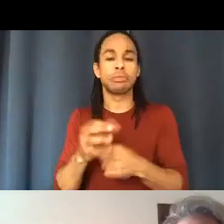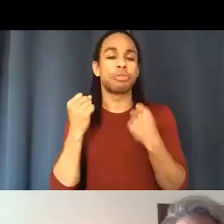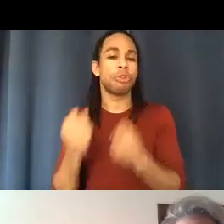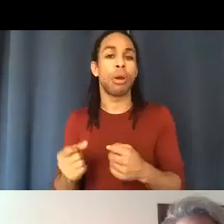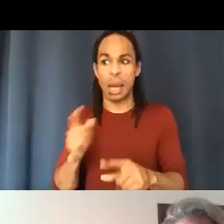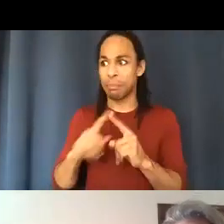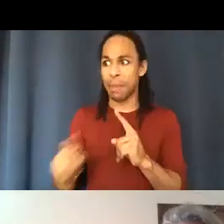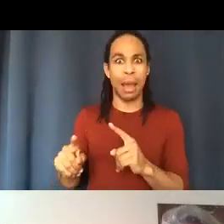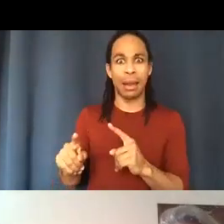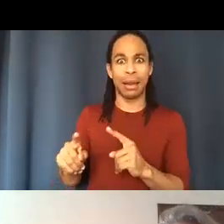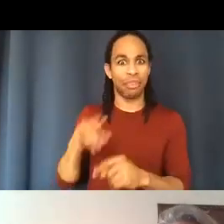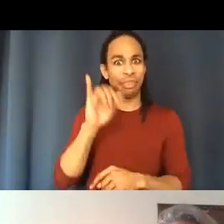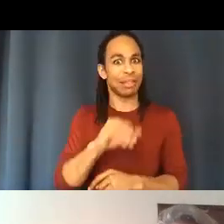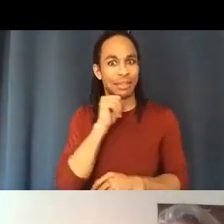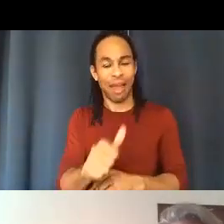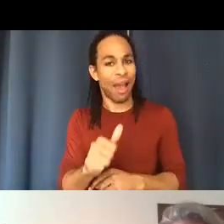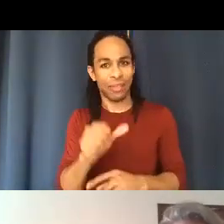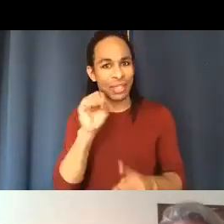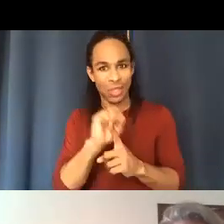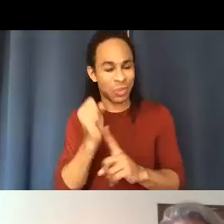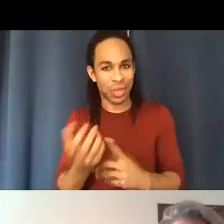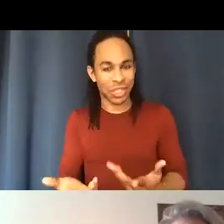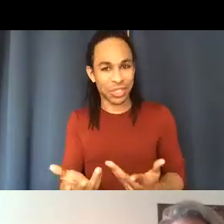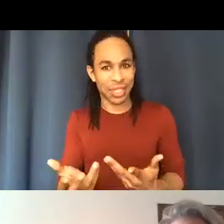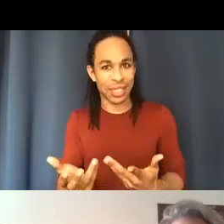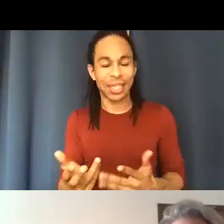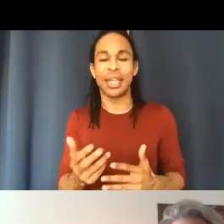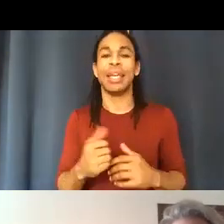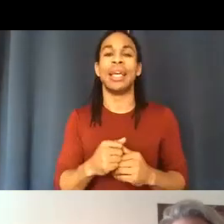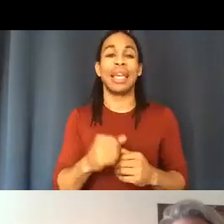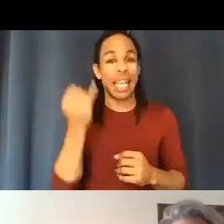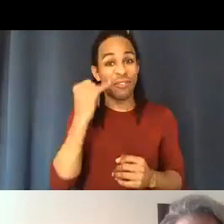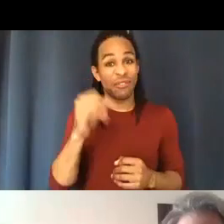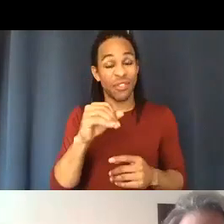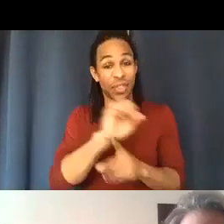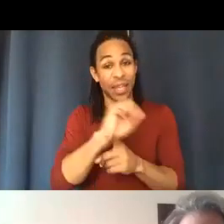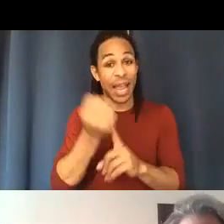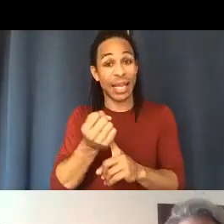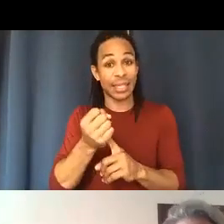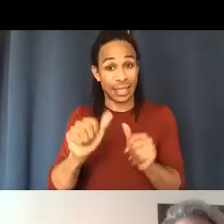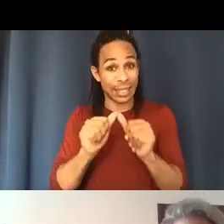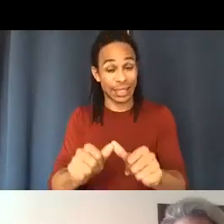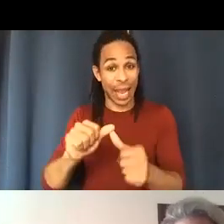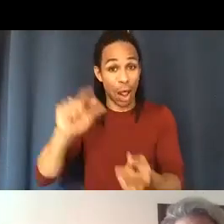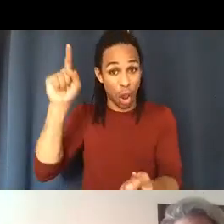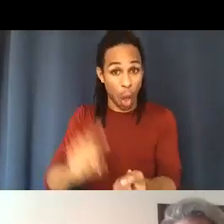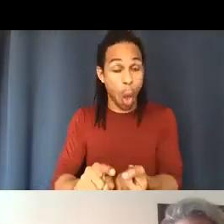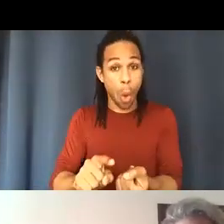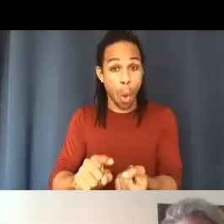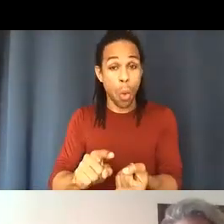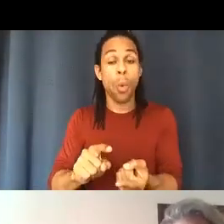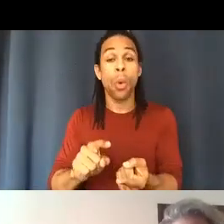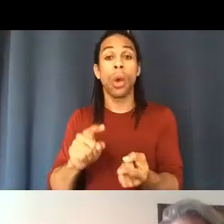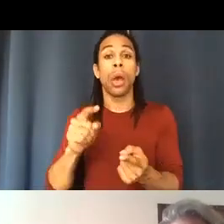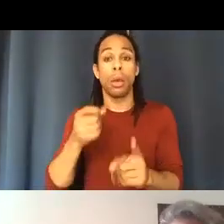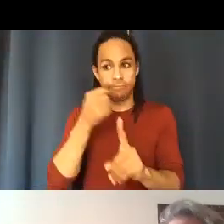is just fundamentally not the case. Even if case numbers remain low in sub-Saharan Africa, the most vulnerable people on